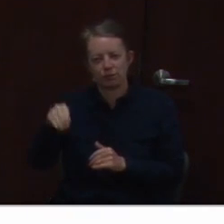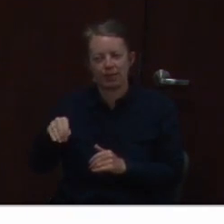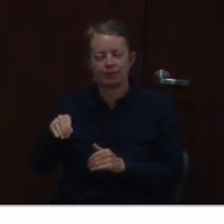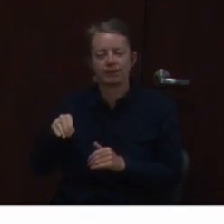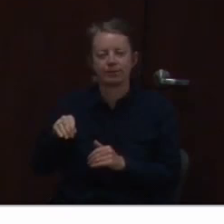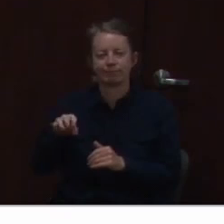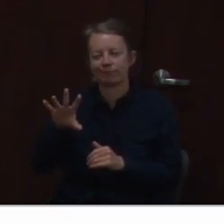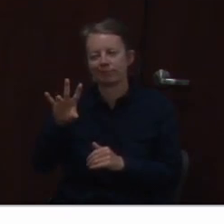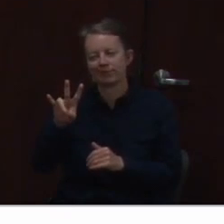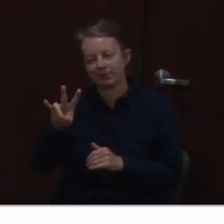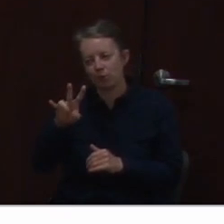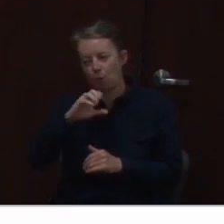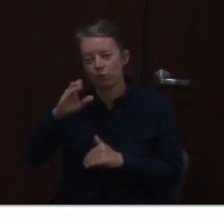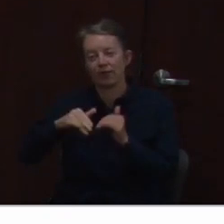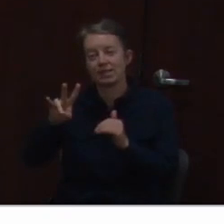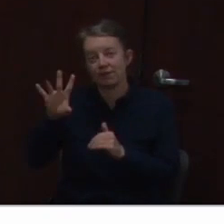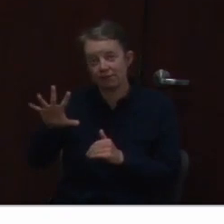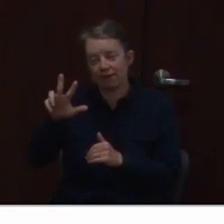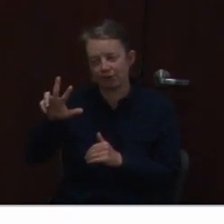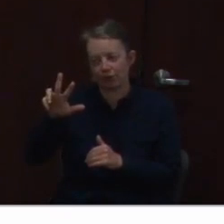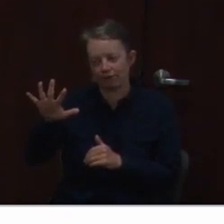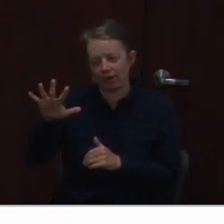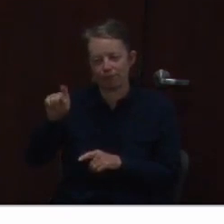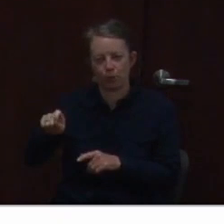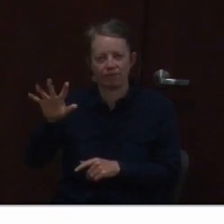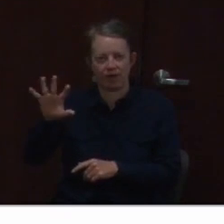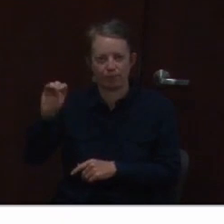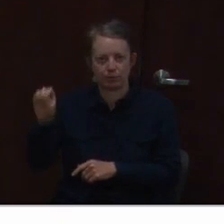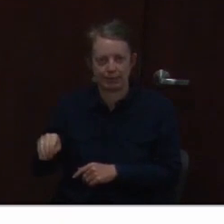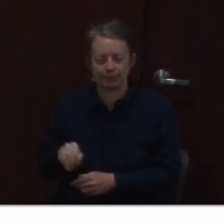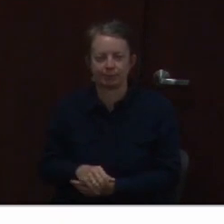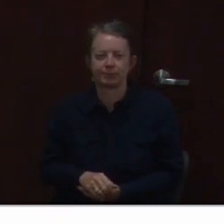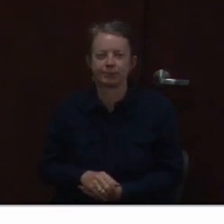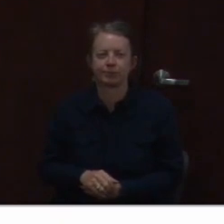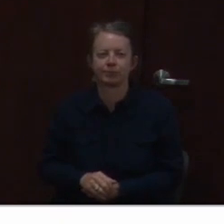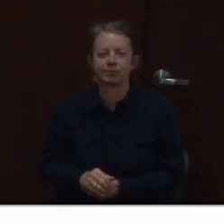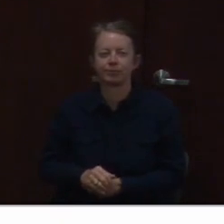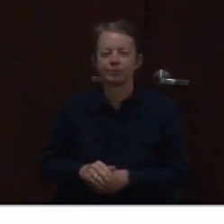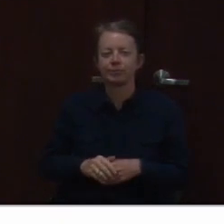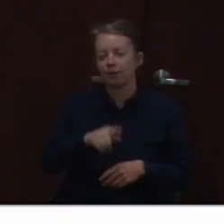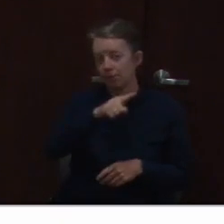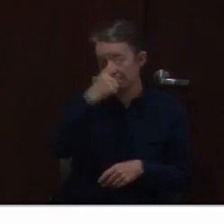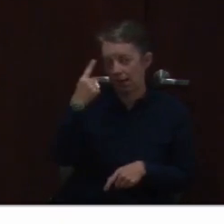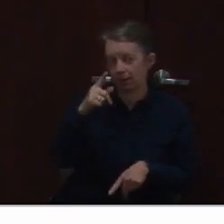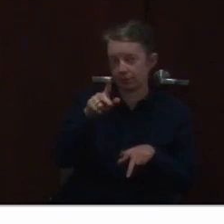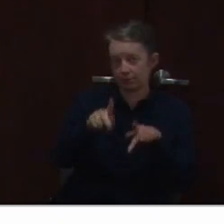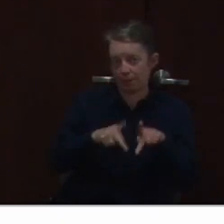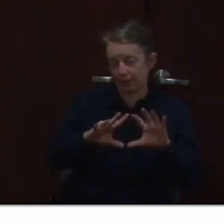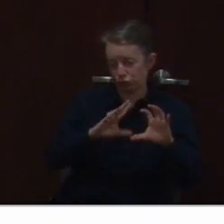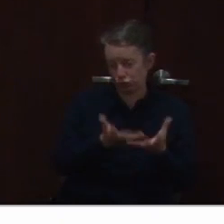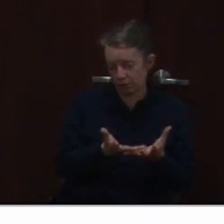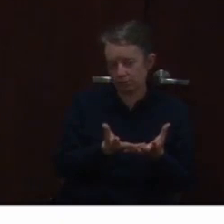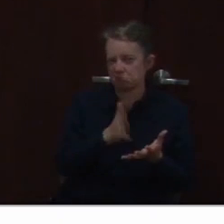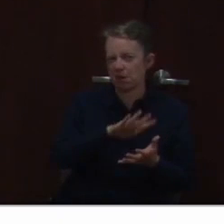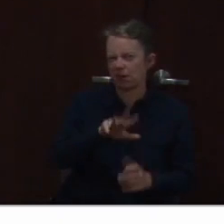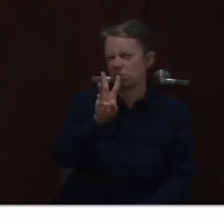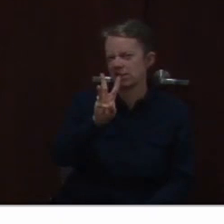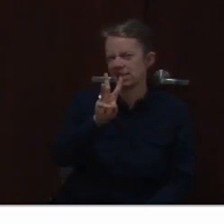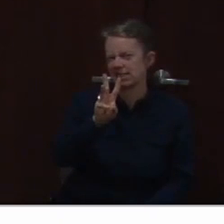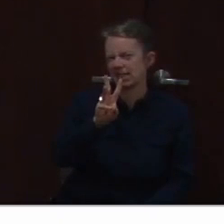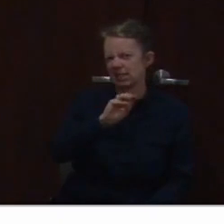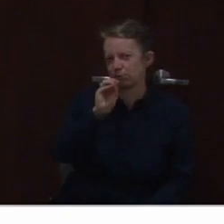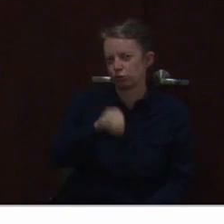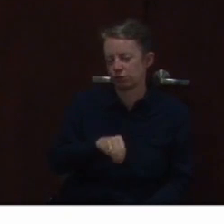35.5%. And then with our African American Black population, about 6% of the